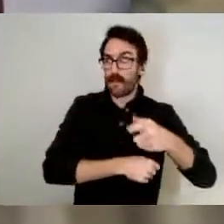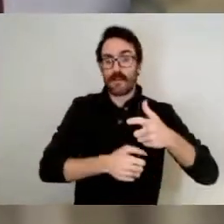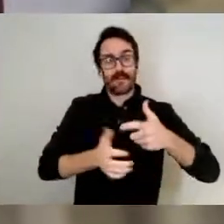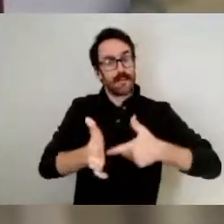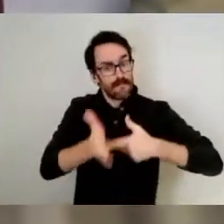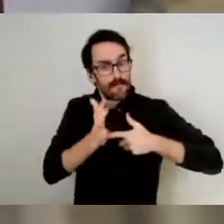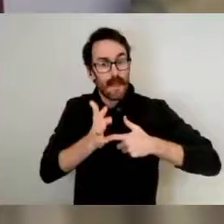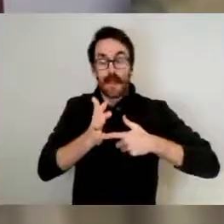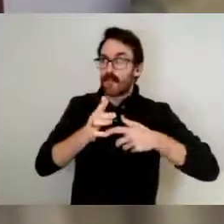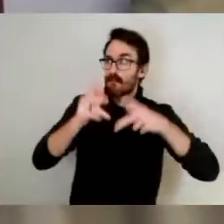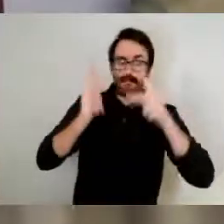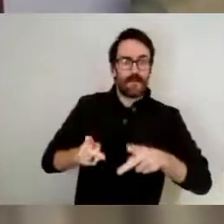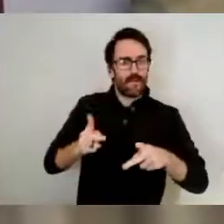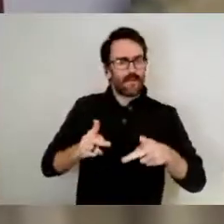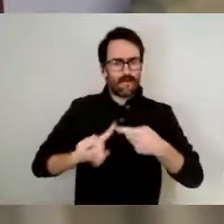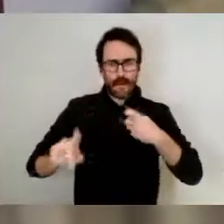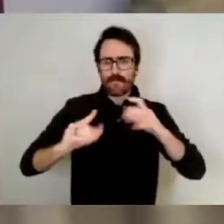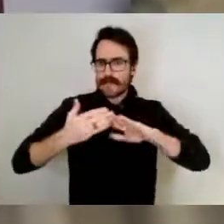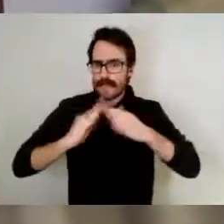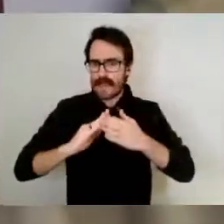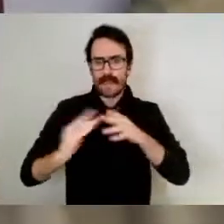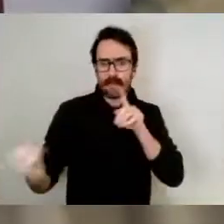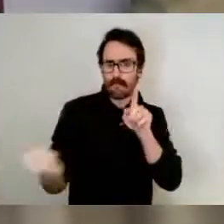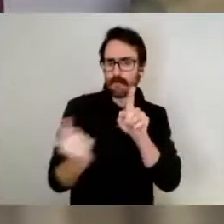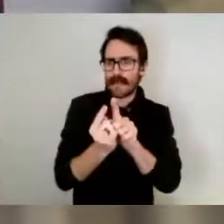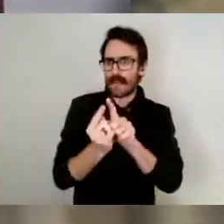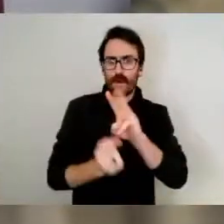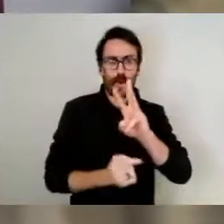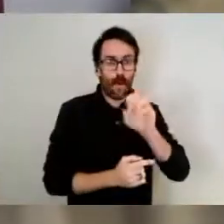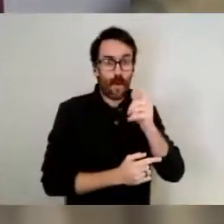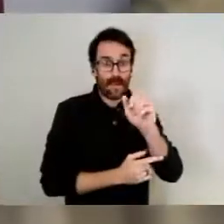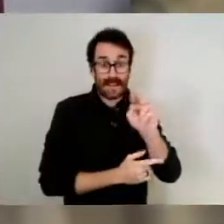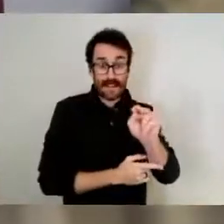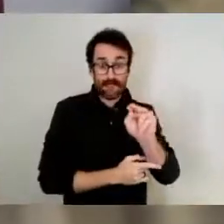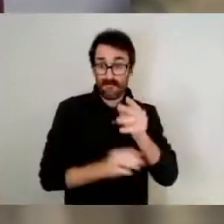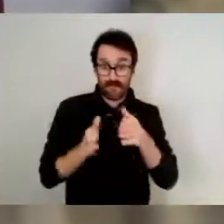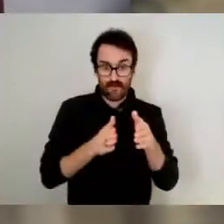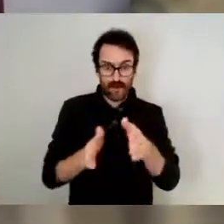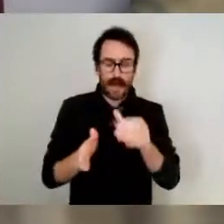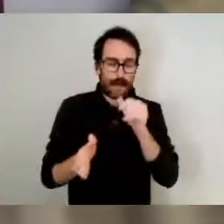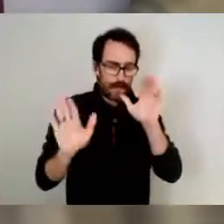noise, bylaws for idling that already exist. We're currently reviewing